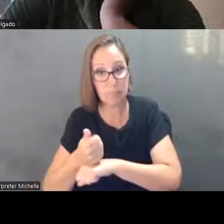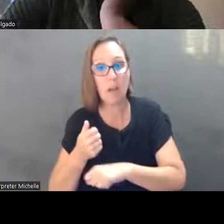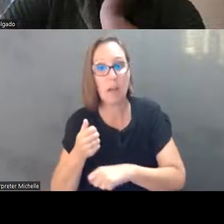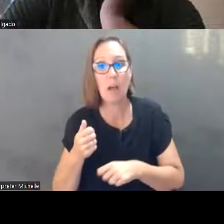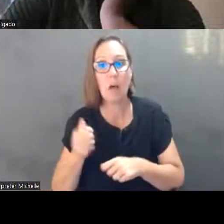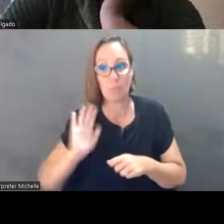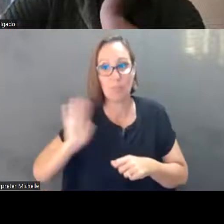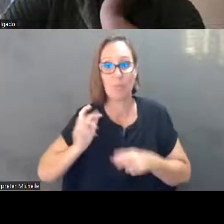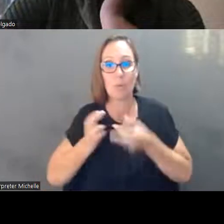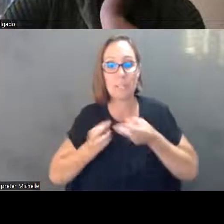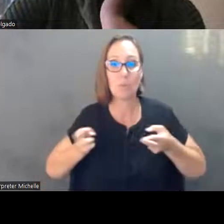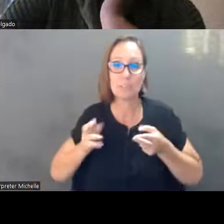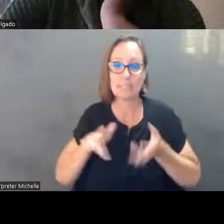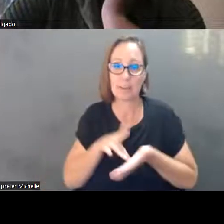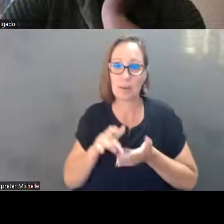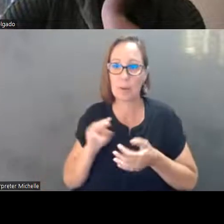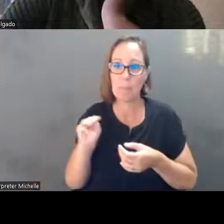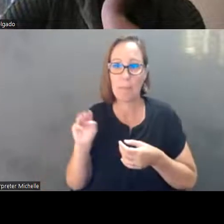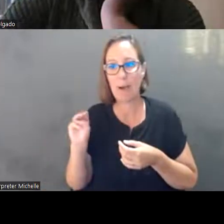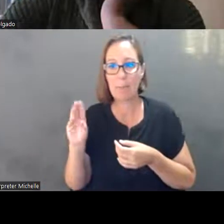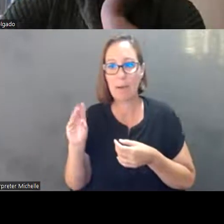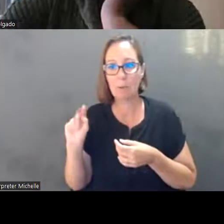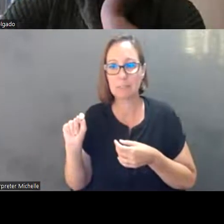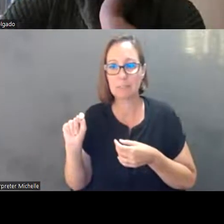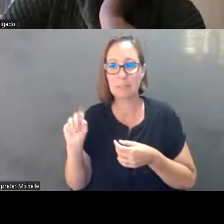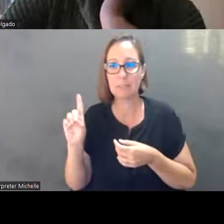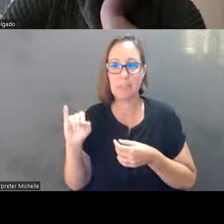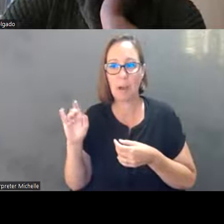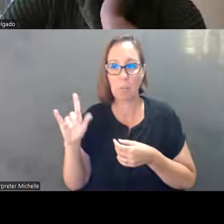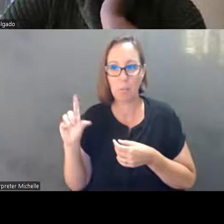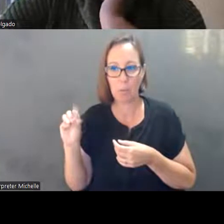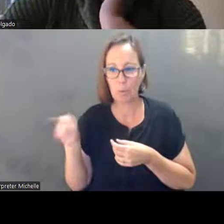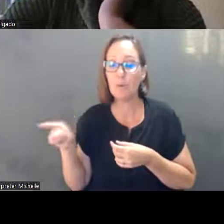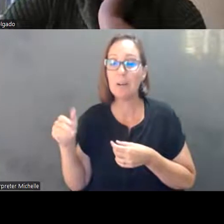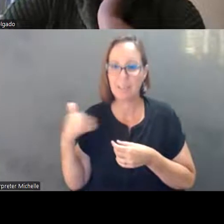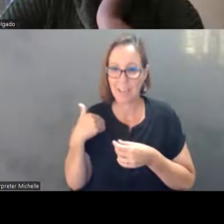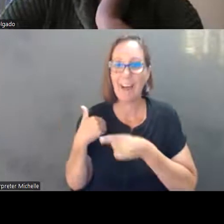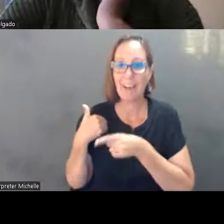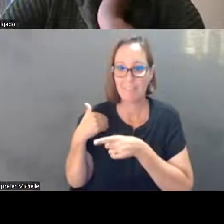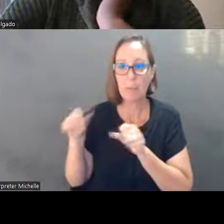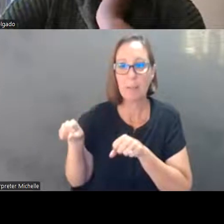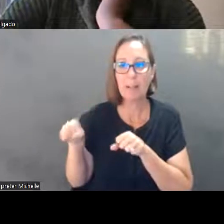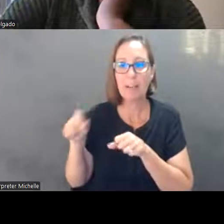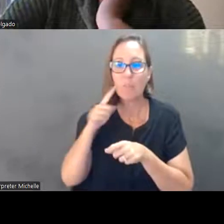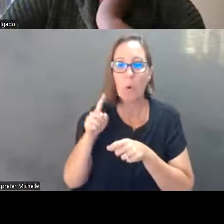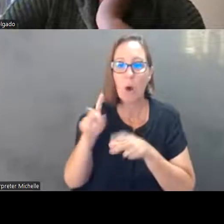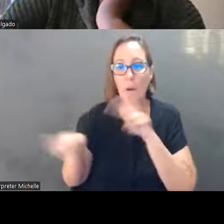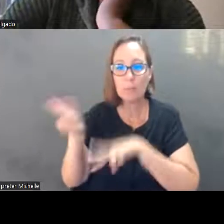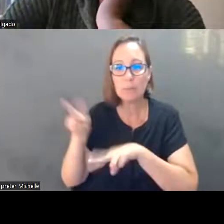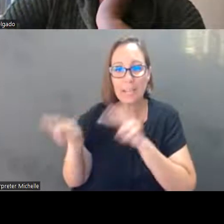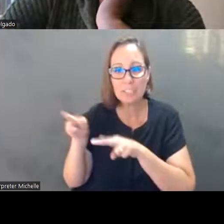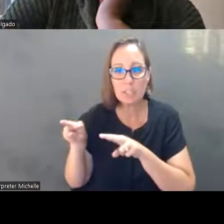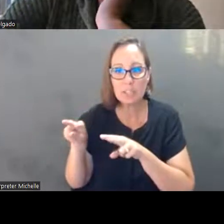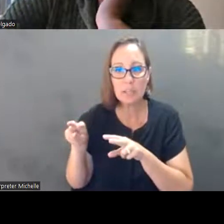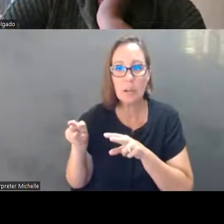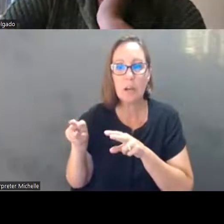Mount Diablo, provided an ability to have what we called observation days, where we'd have clients come in with their